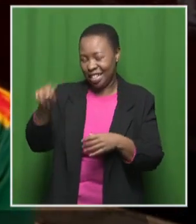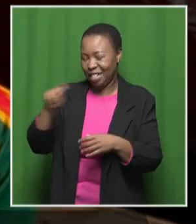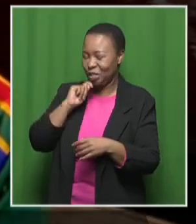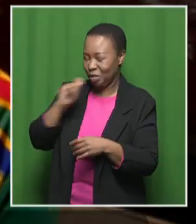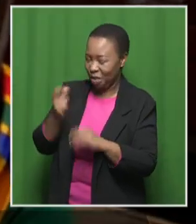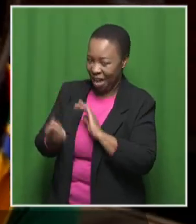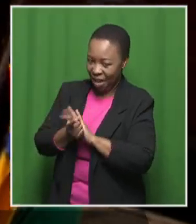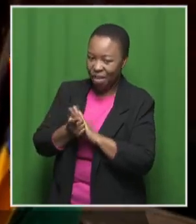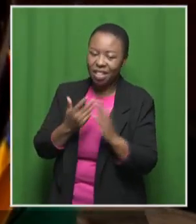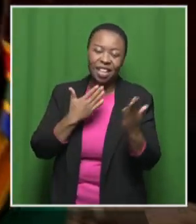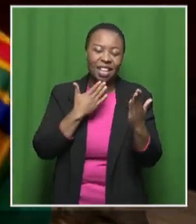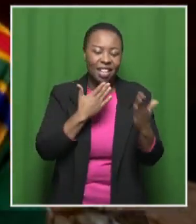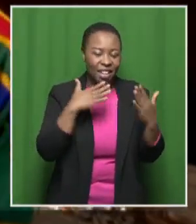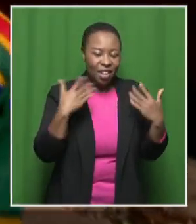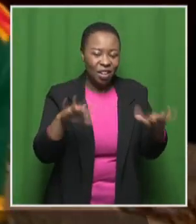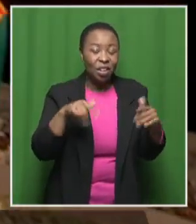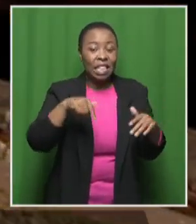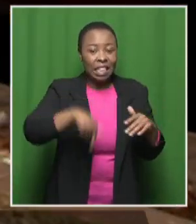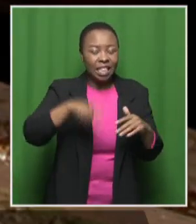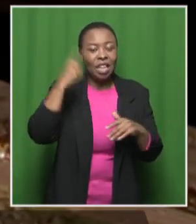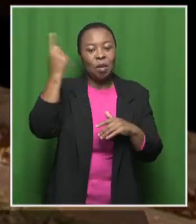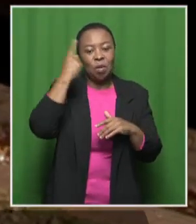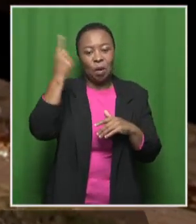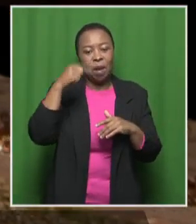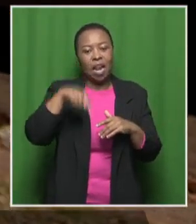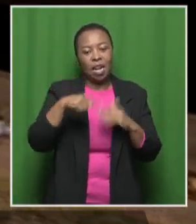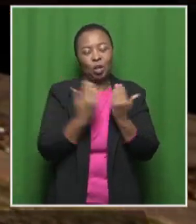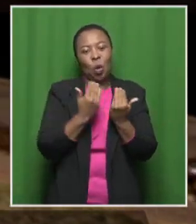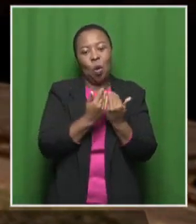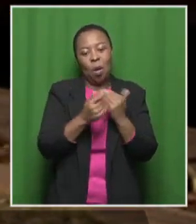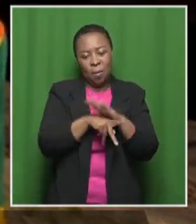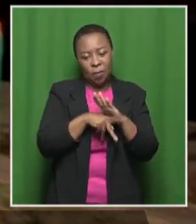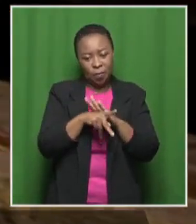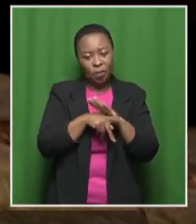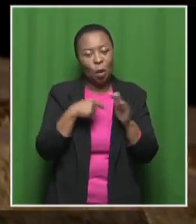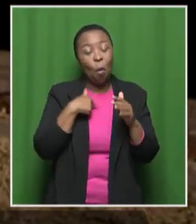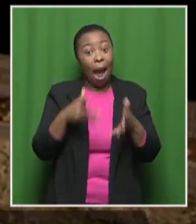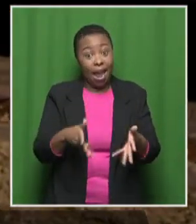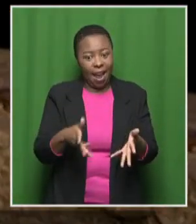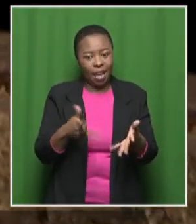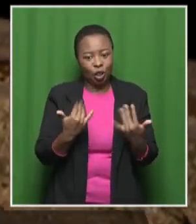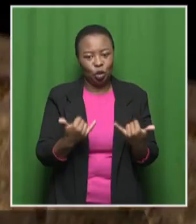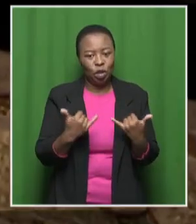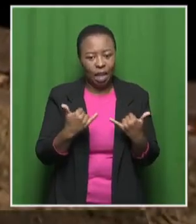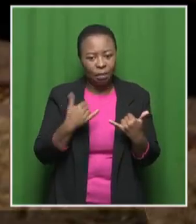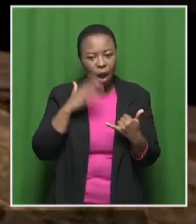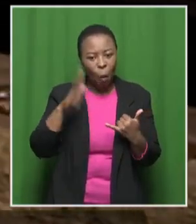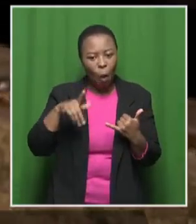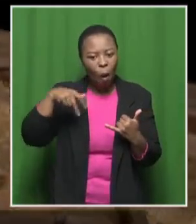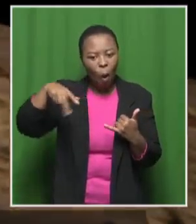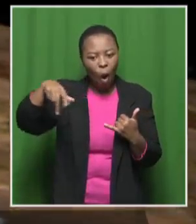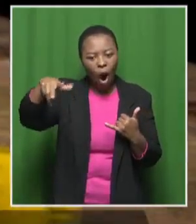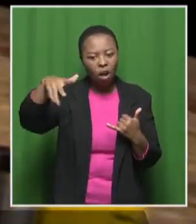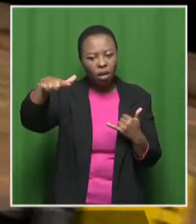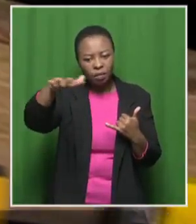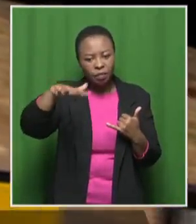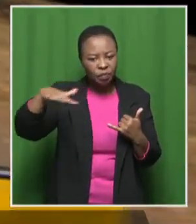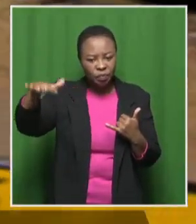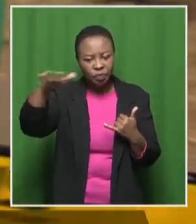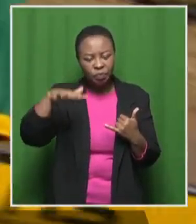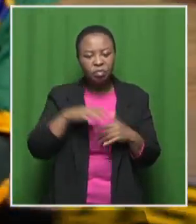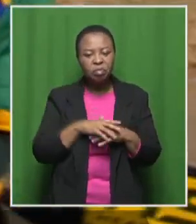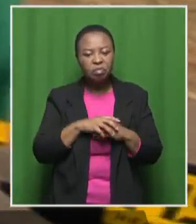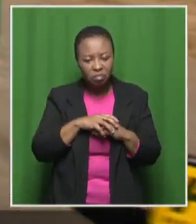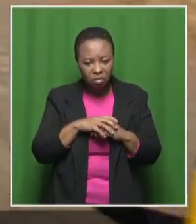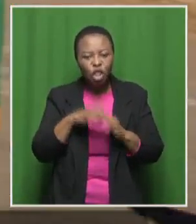Mr. Eastwood. Of course, he is the principal of Newclare Primary School, and that's where we are today. I'm just going to take a walk down here, and I'm going to bring in some of